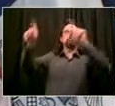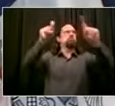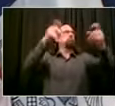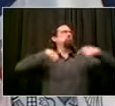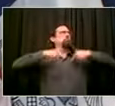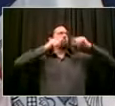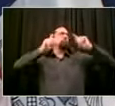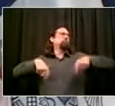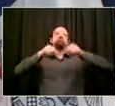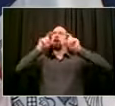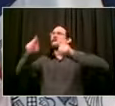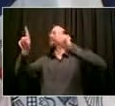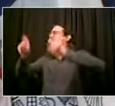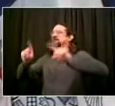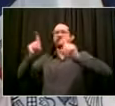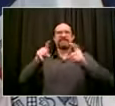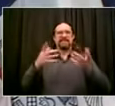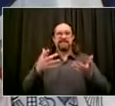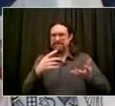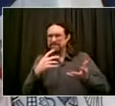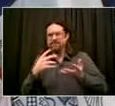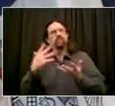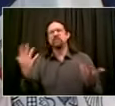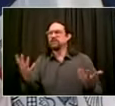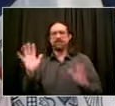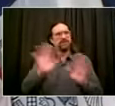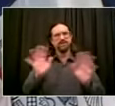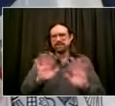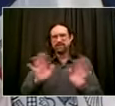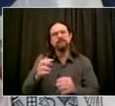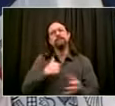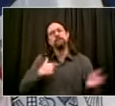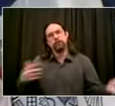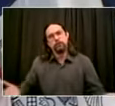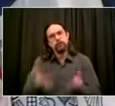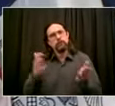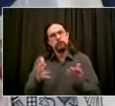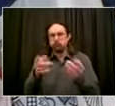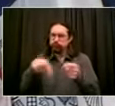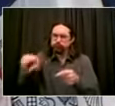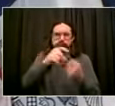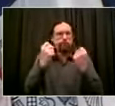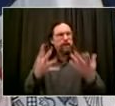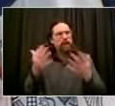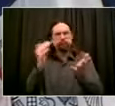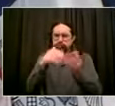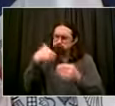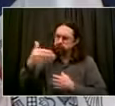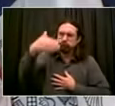from the Chief Leader. Good morning, Mr. Mayor. How are you, Bob?